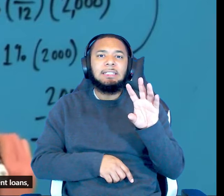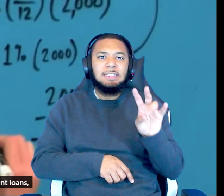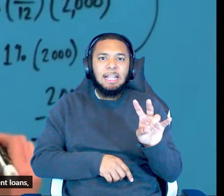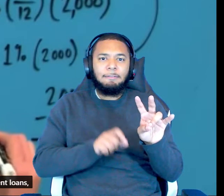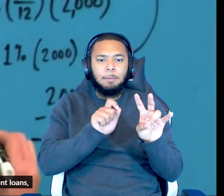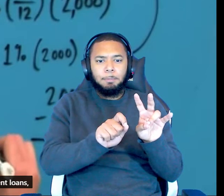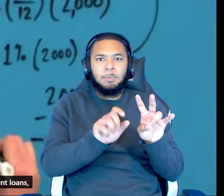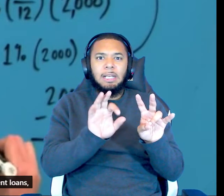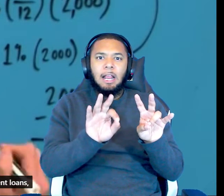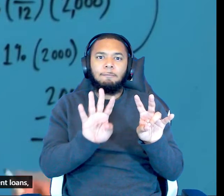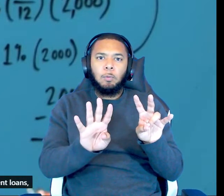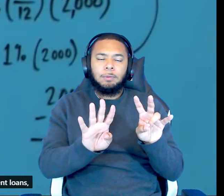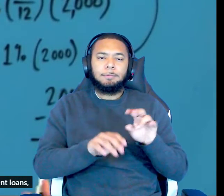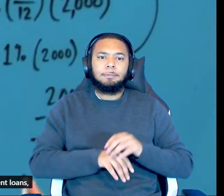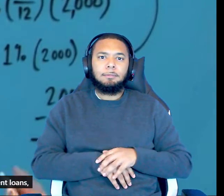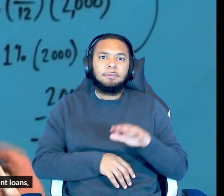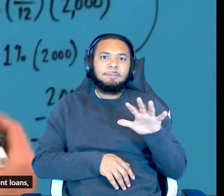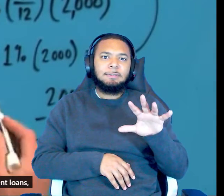57.94.